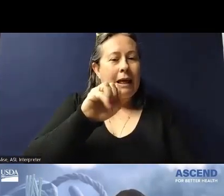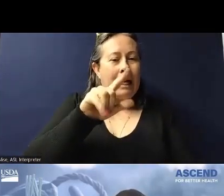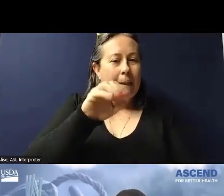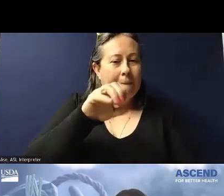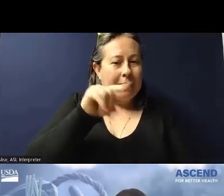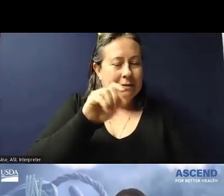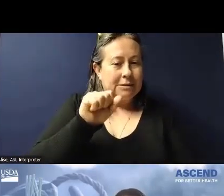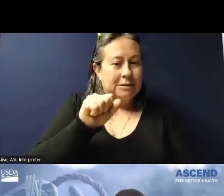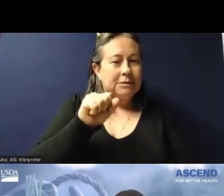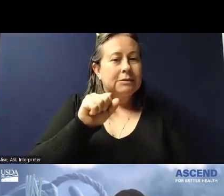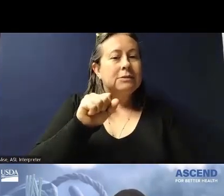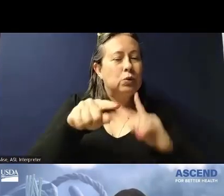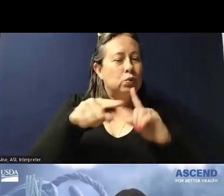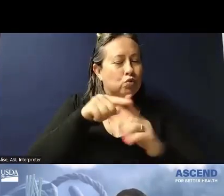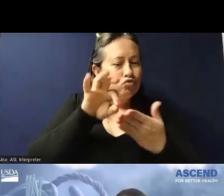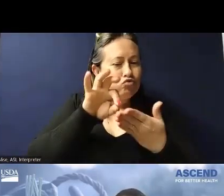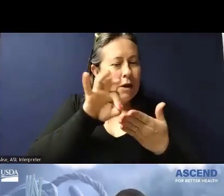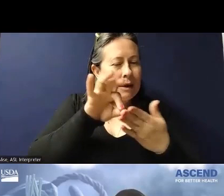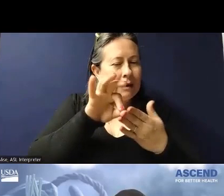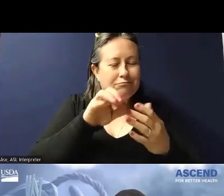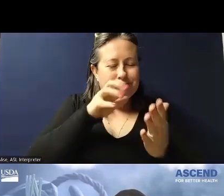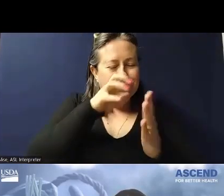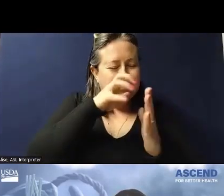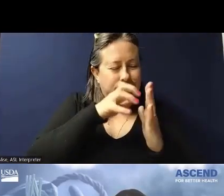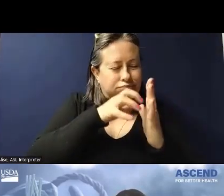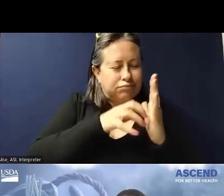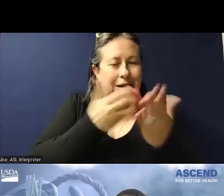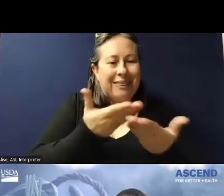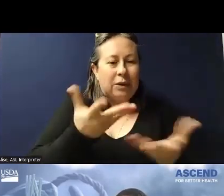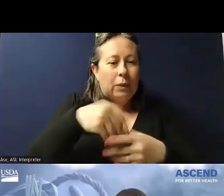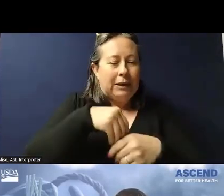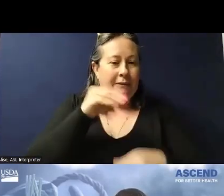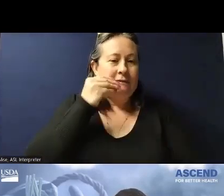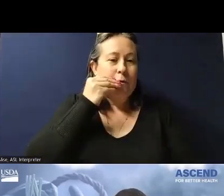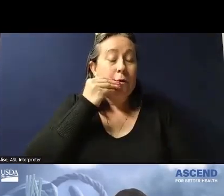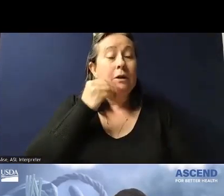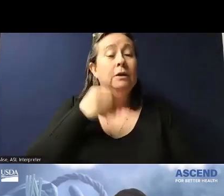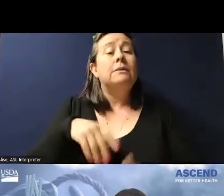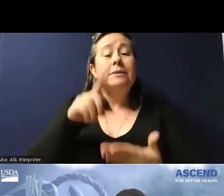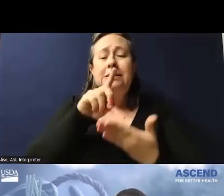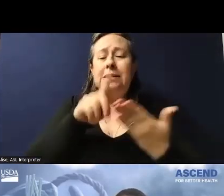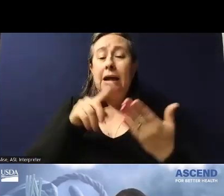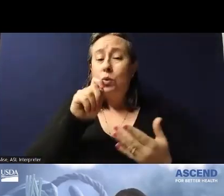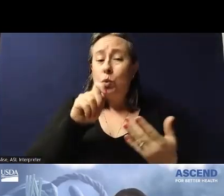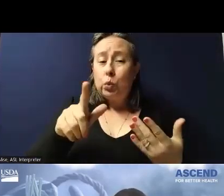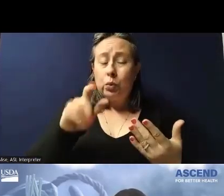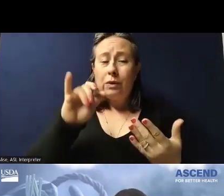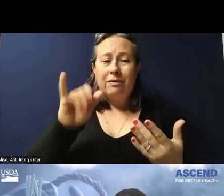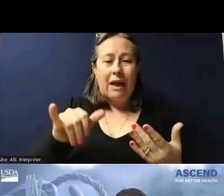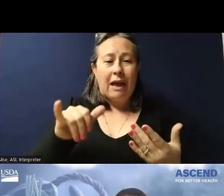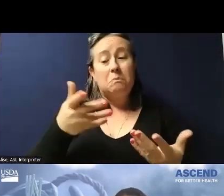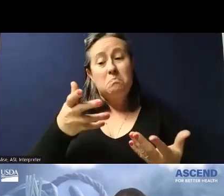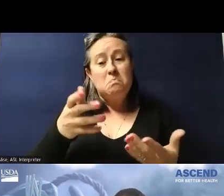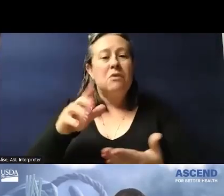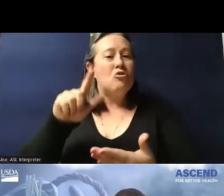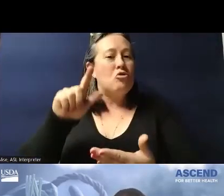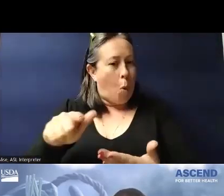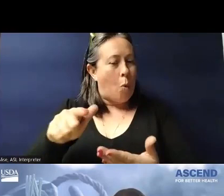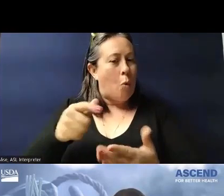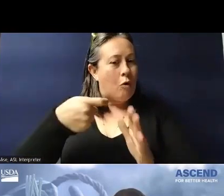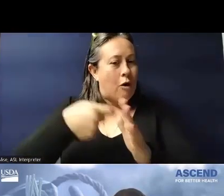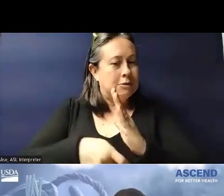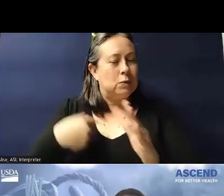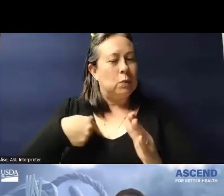of omics to track thousands of components in food. By designing tools that are relatively low cost, we seek to